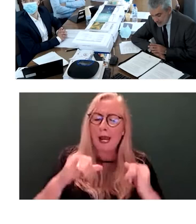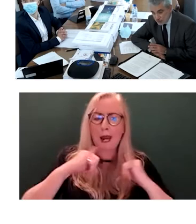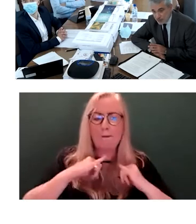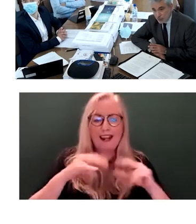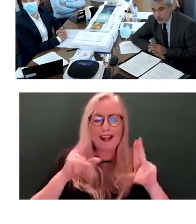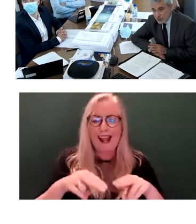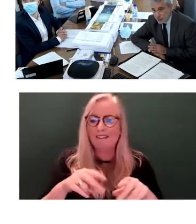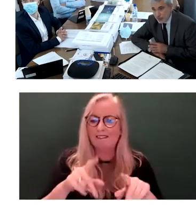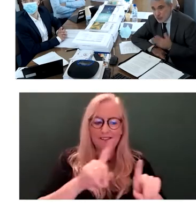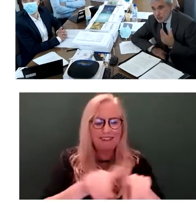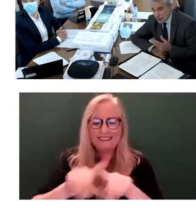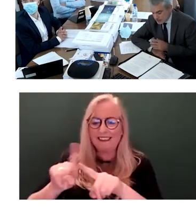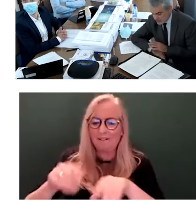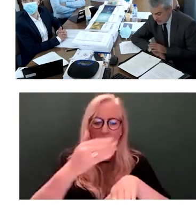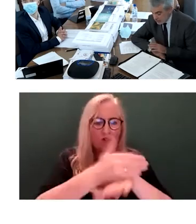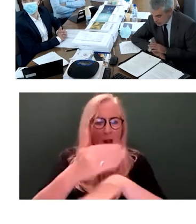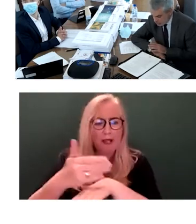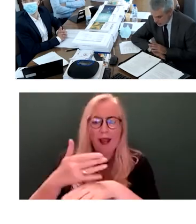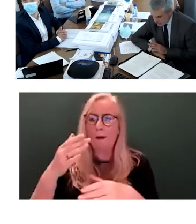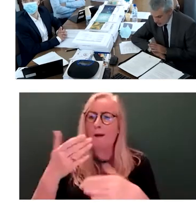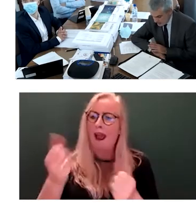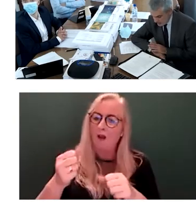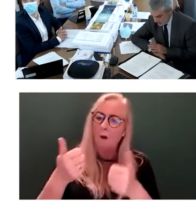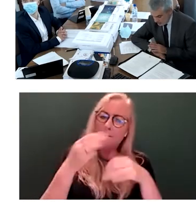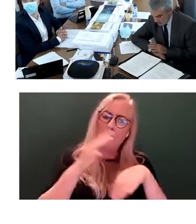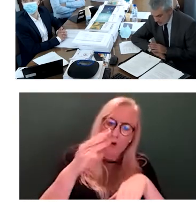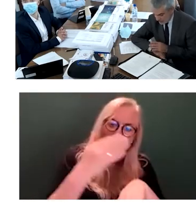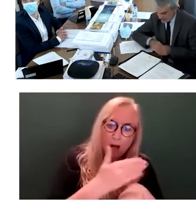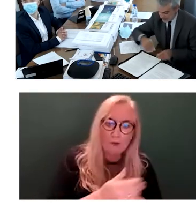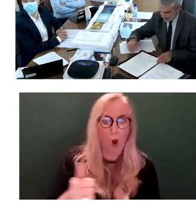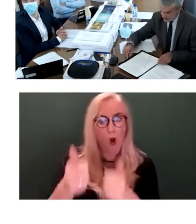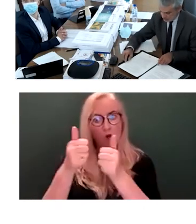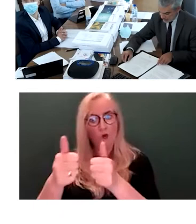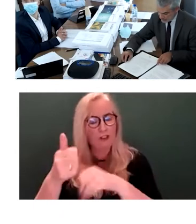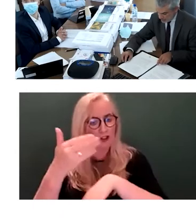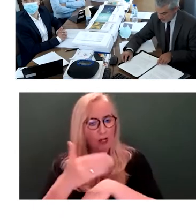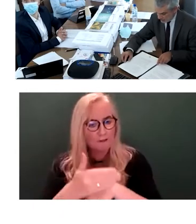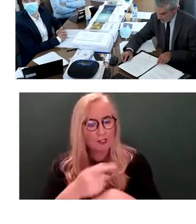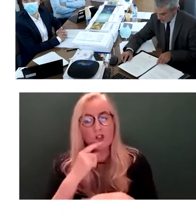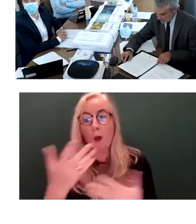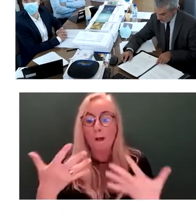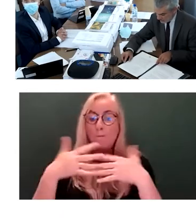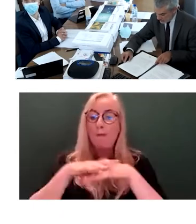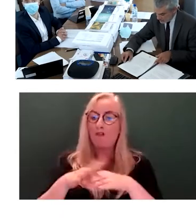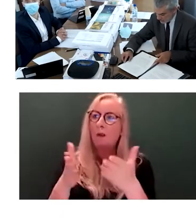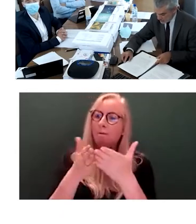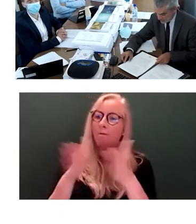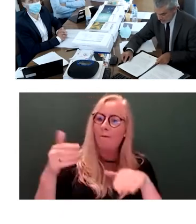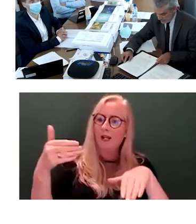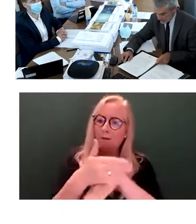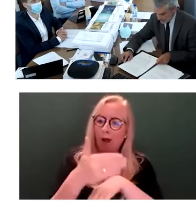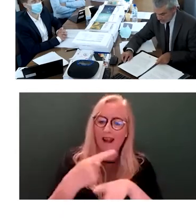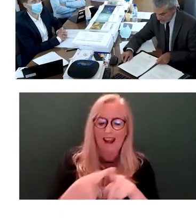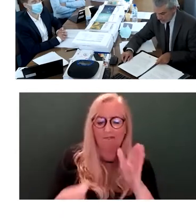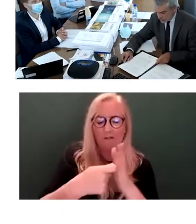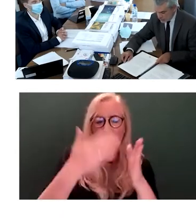flourishing sectors and occupation where more jobs and good jobs, I would say, will be created. So mainstream public employment and further education